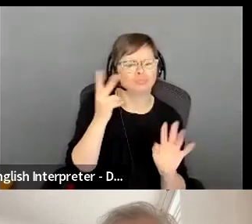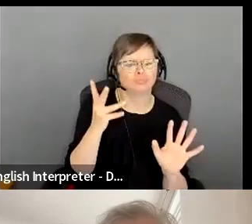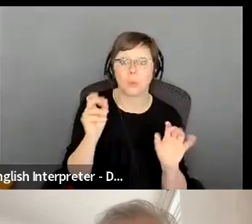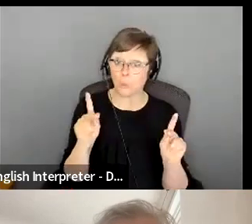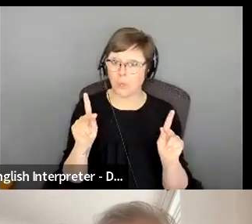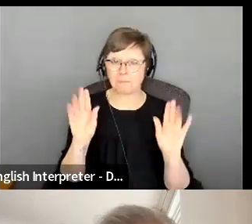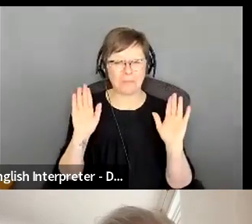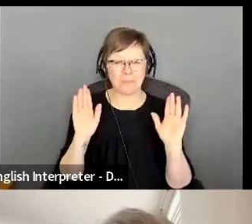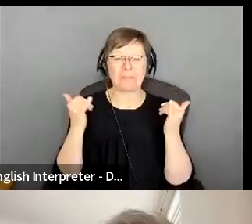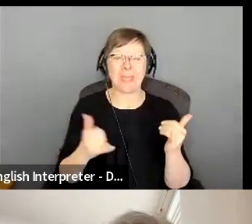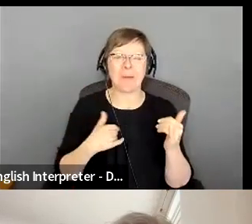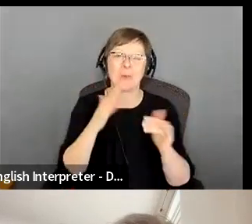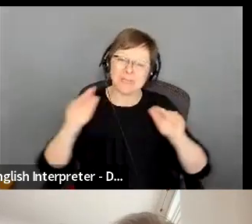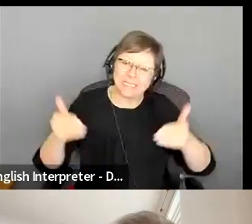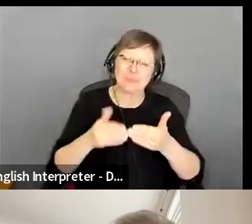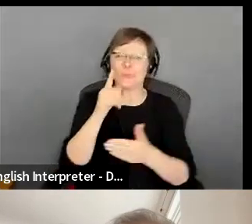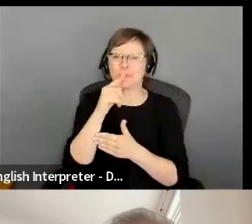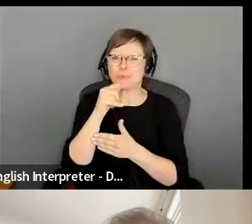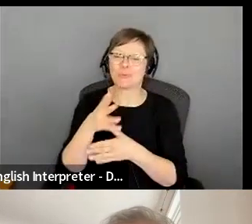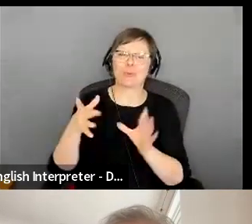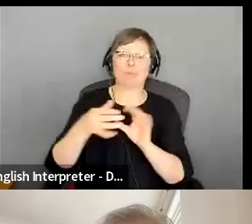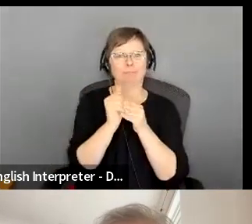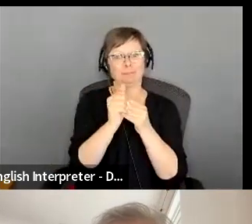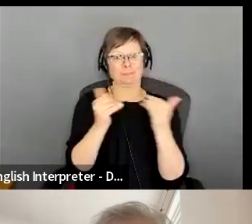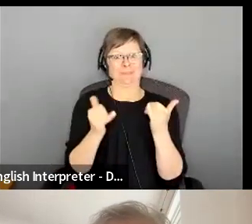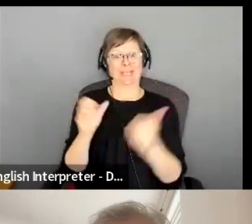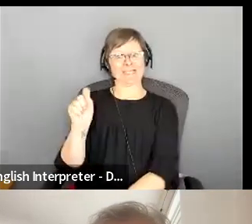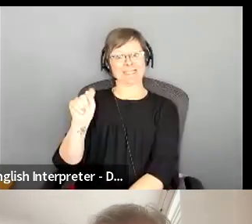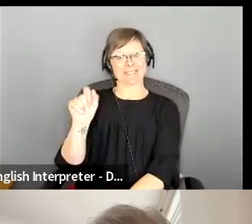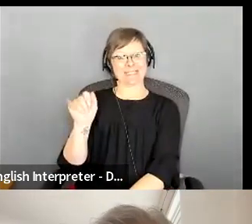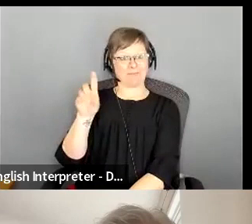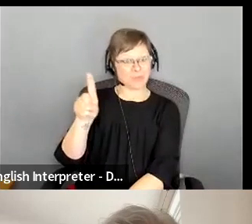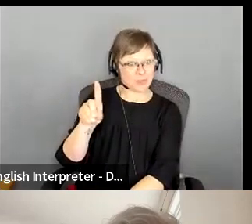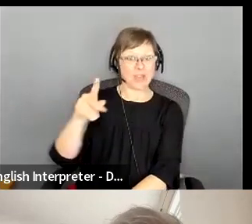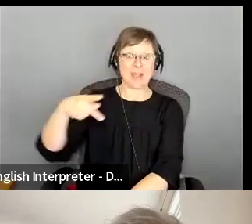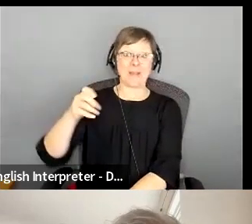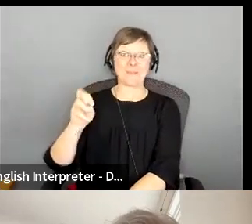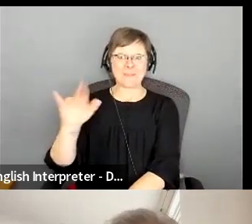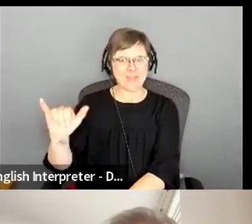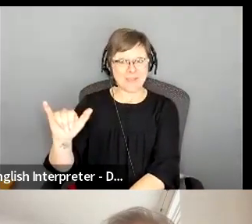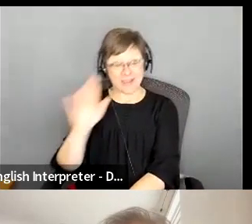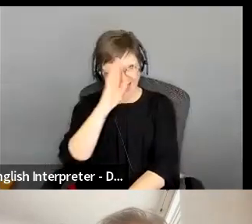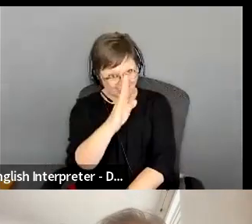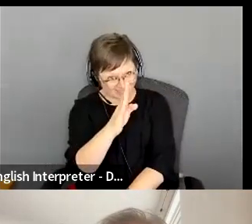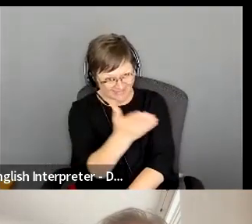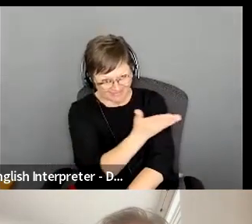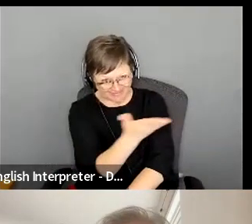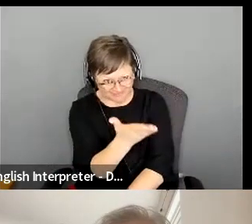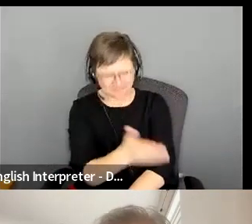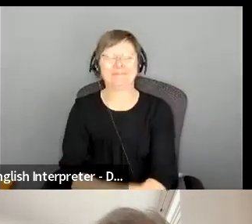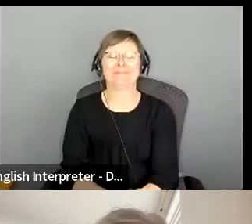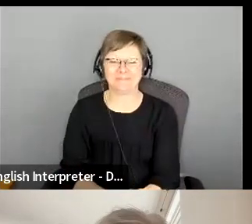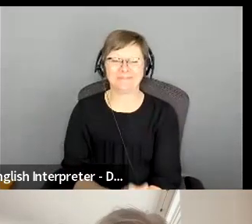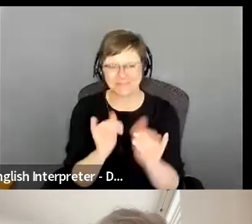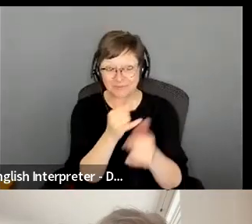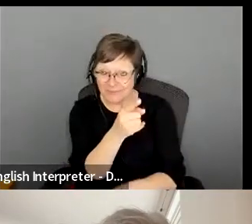going to introduce our facilitators today. First of all, Stafford, Perry. Hello, Stafford. How are you